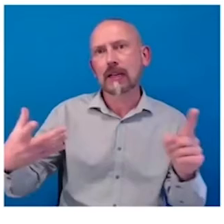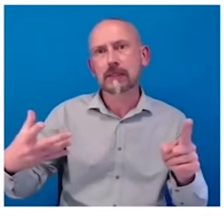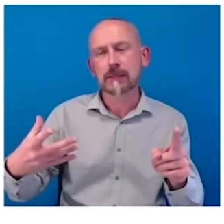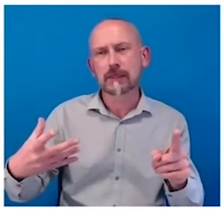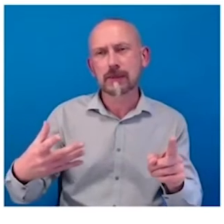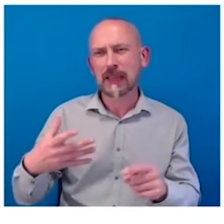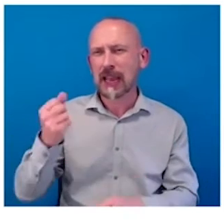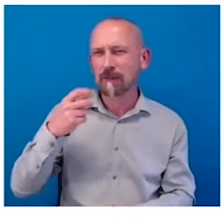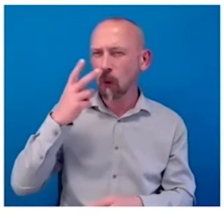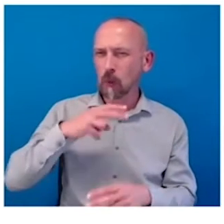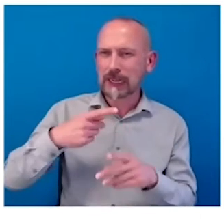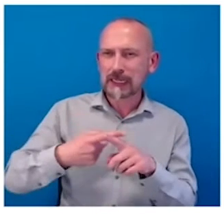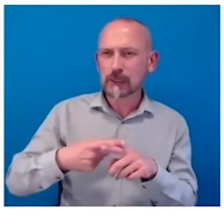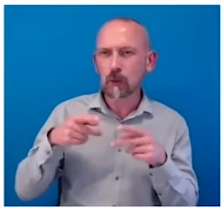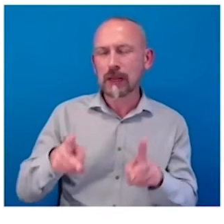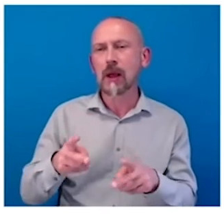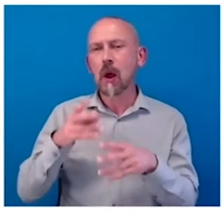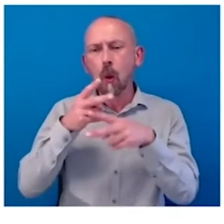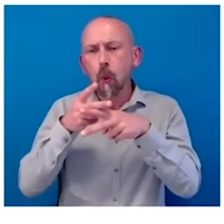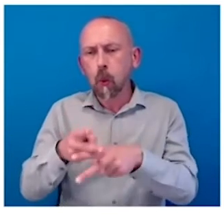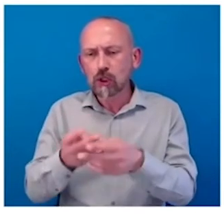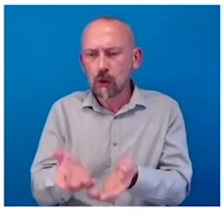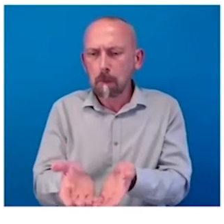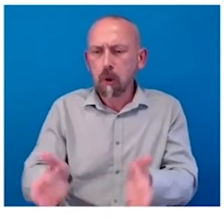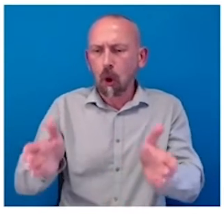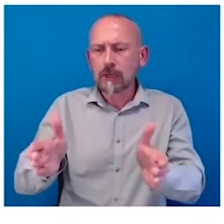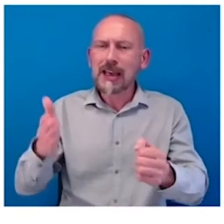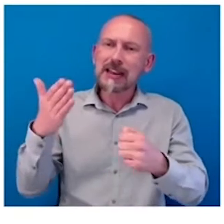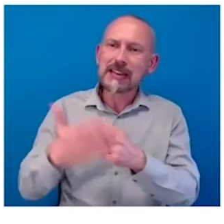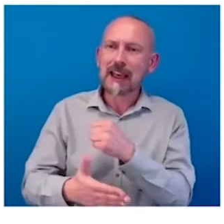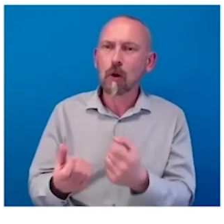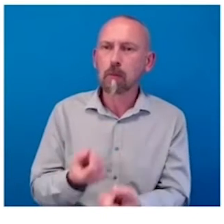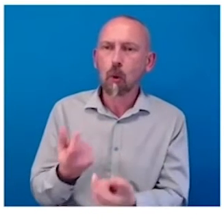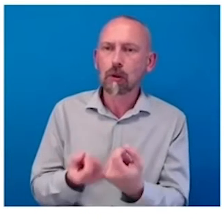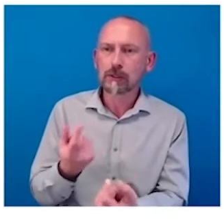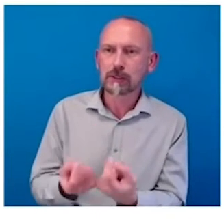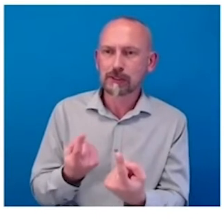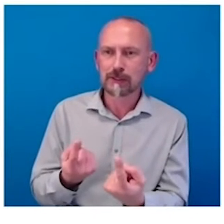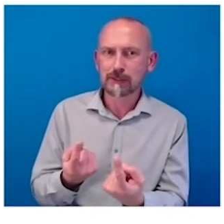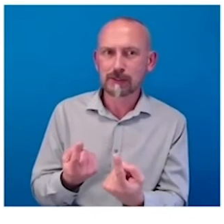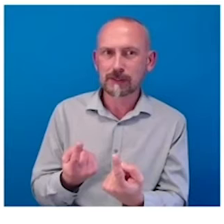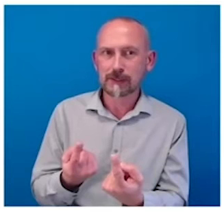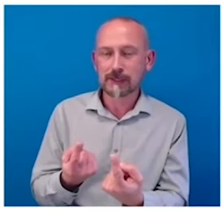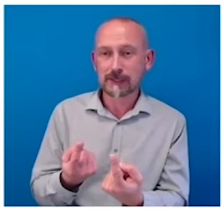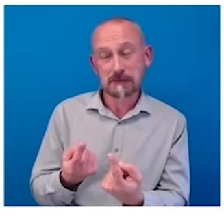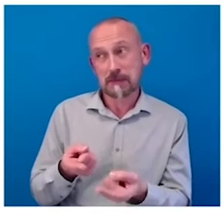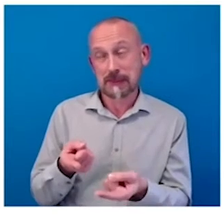never boils. A watched pot never boils. And I bet you believe that when you were told. It's not true.